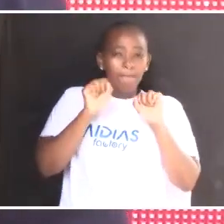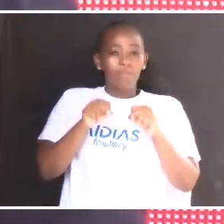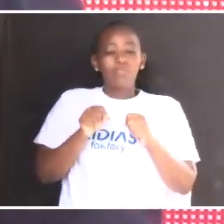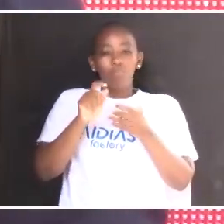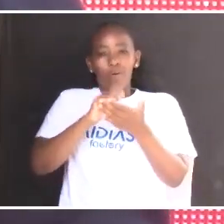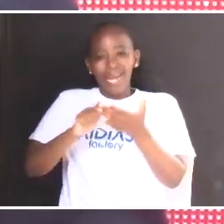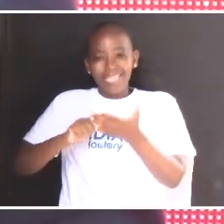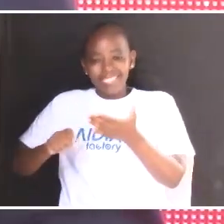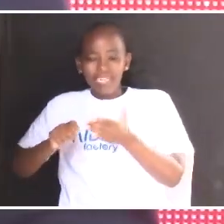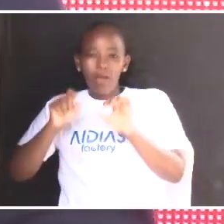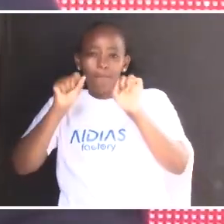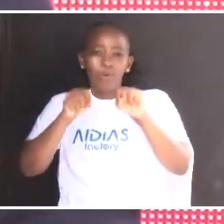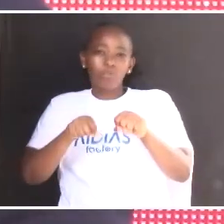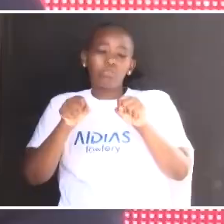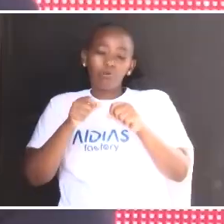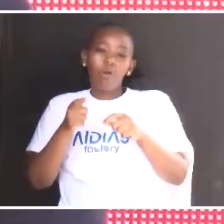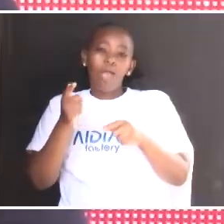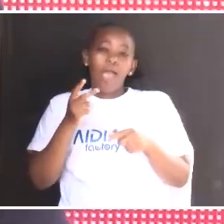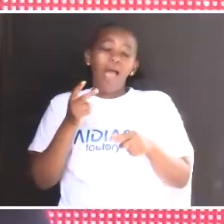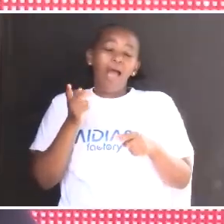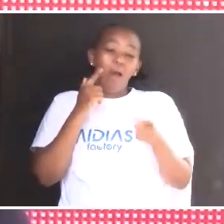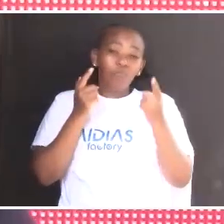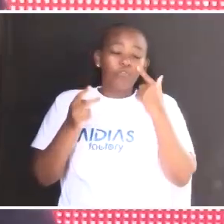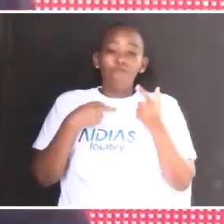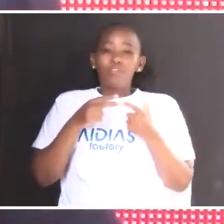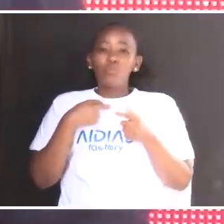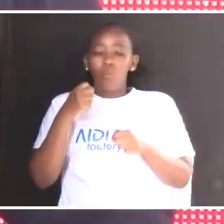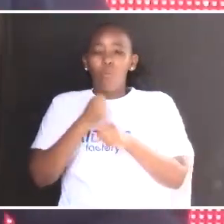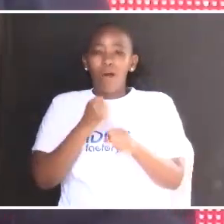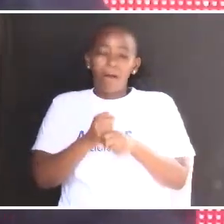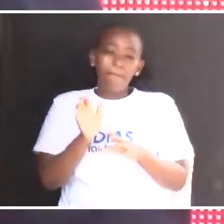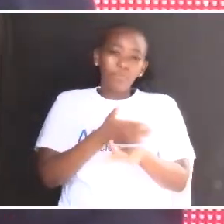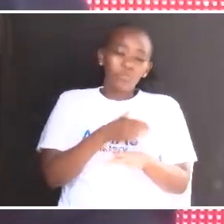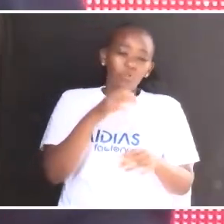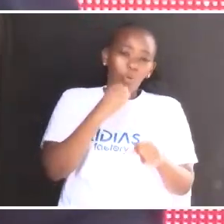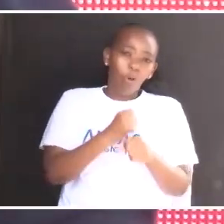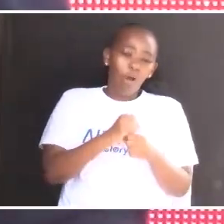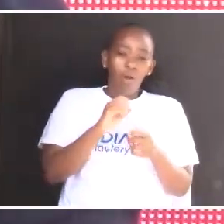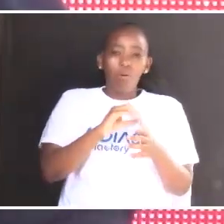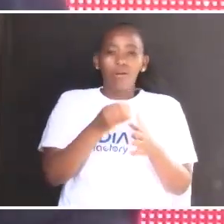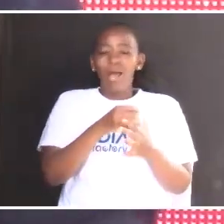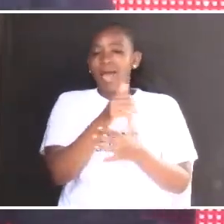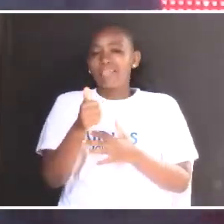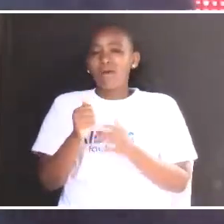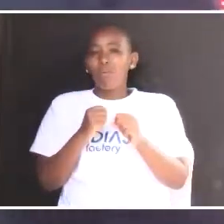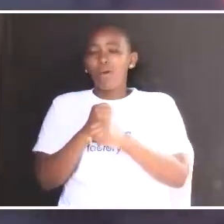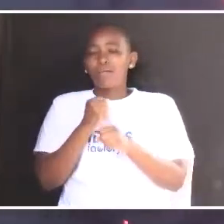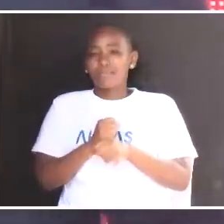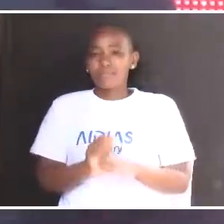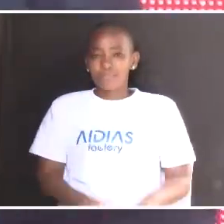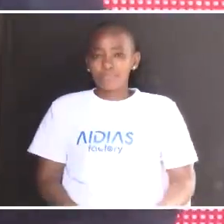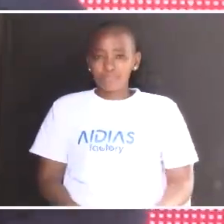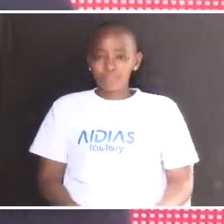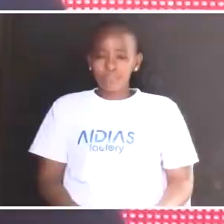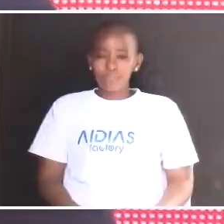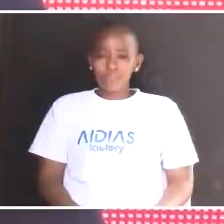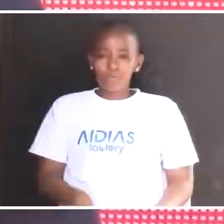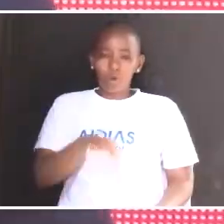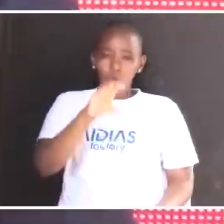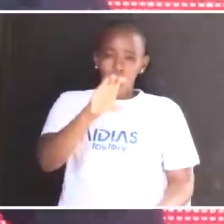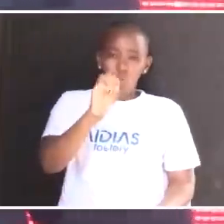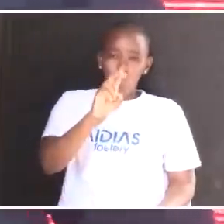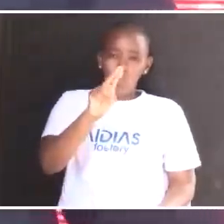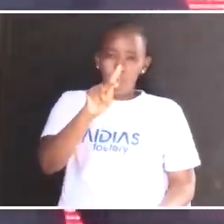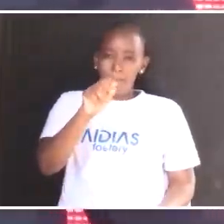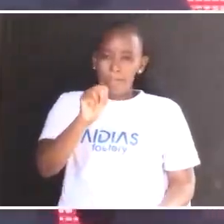writing, could be audiovisual work, could be a musical work or other works that we have mentioned. Who owns